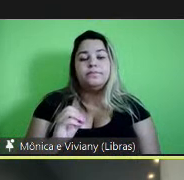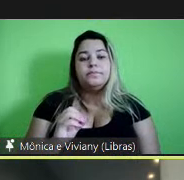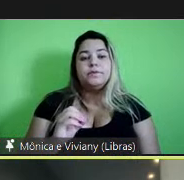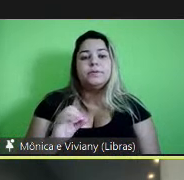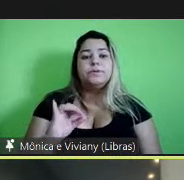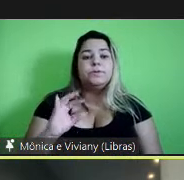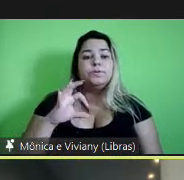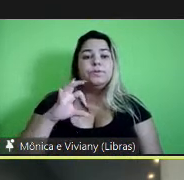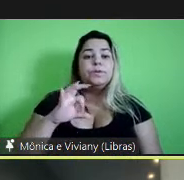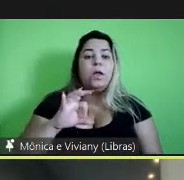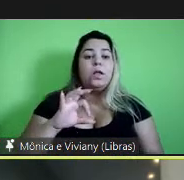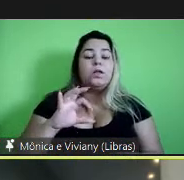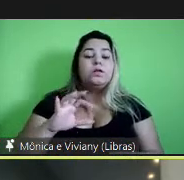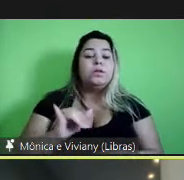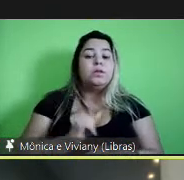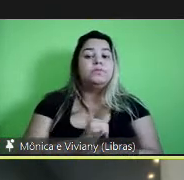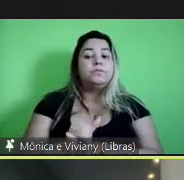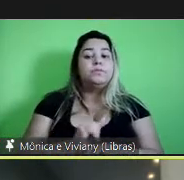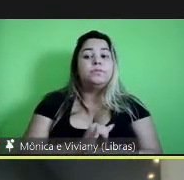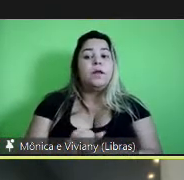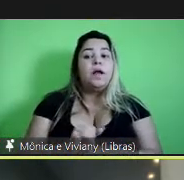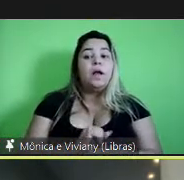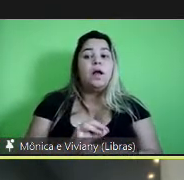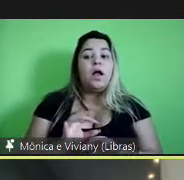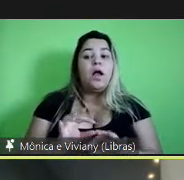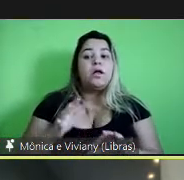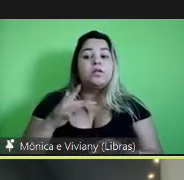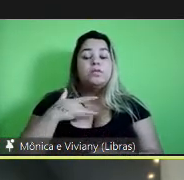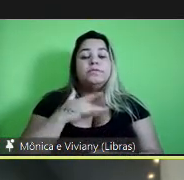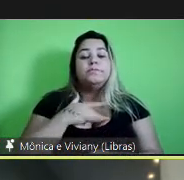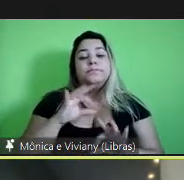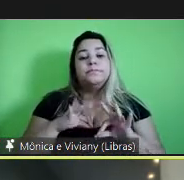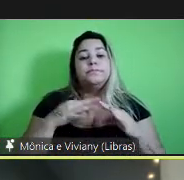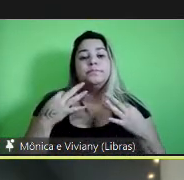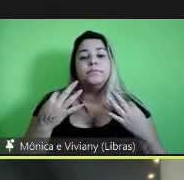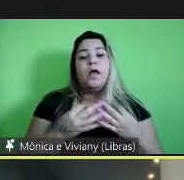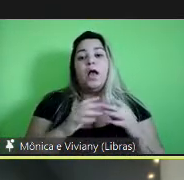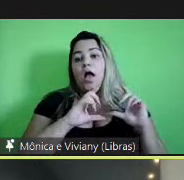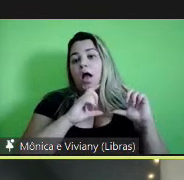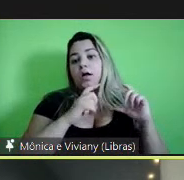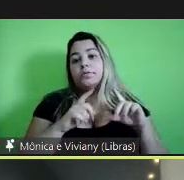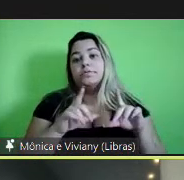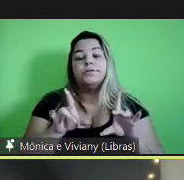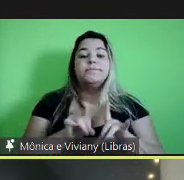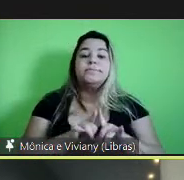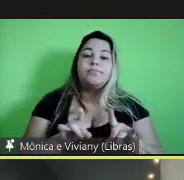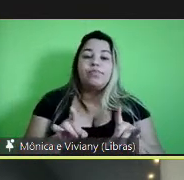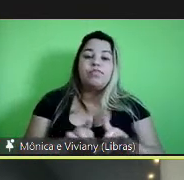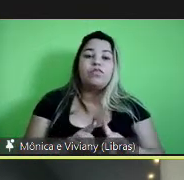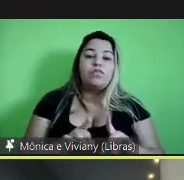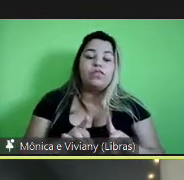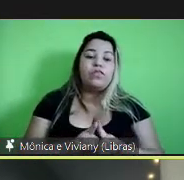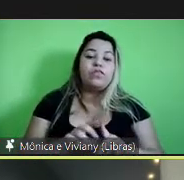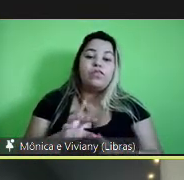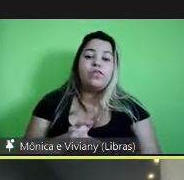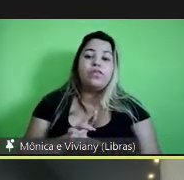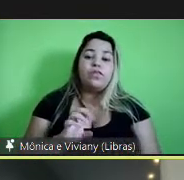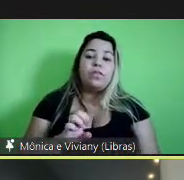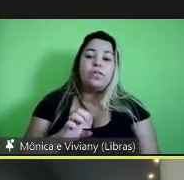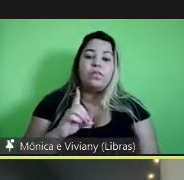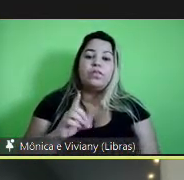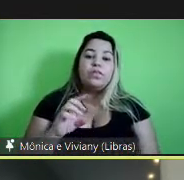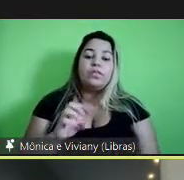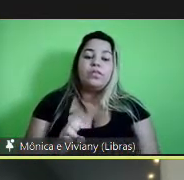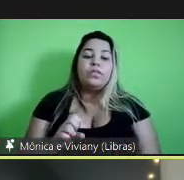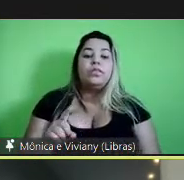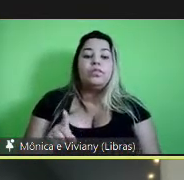50% in the strategical model of family health and 50 other in the traditional model. This is a